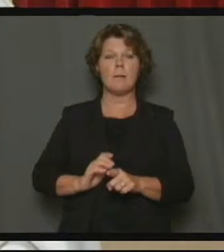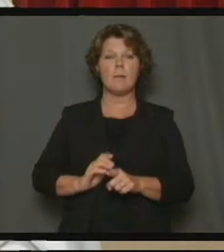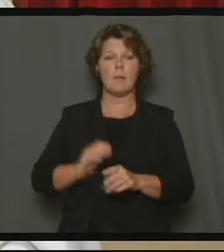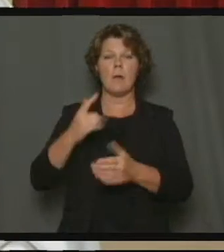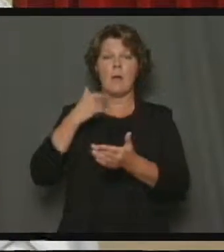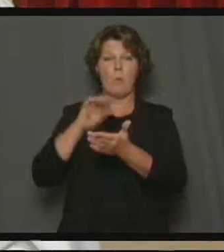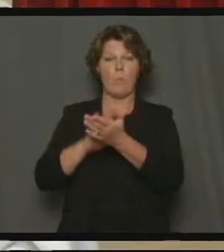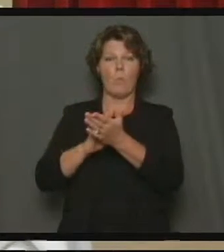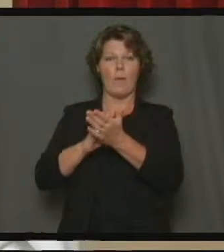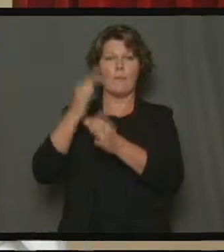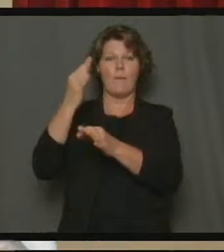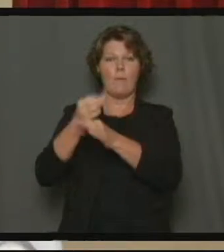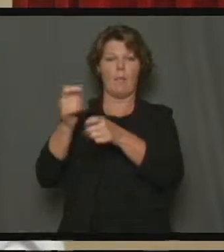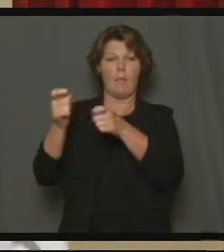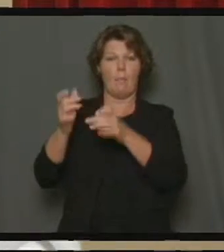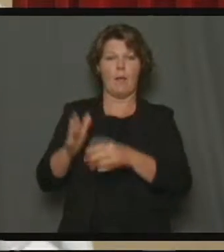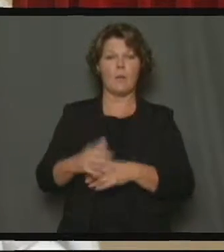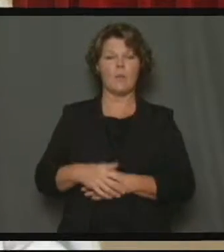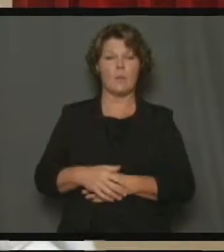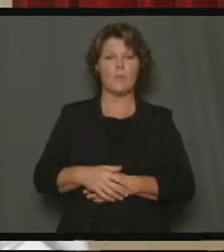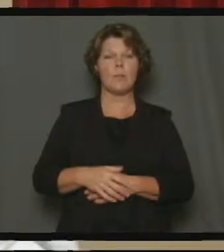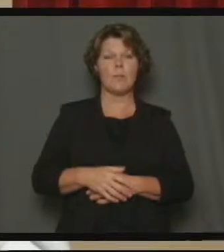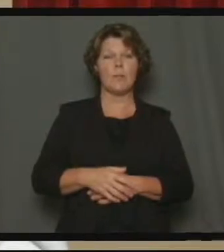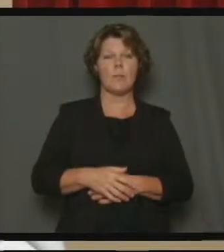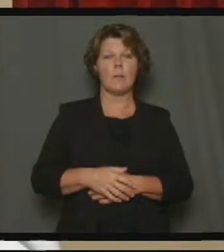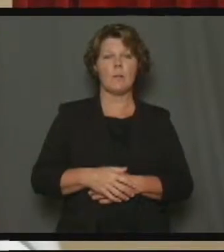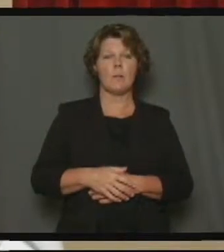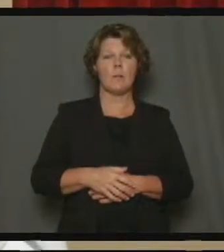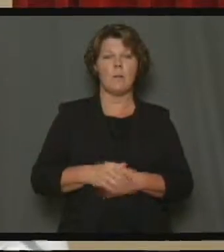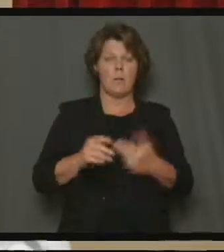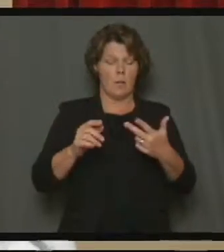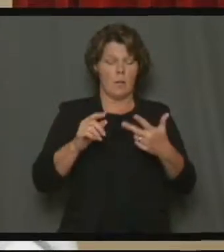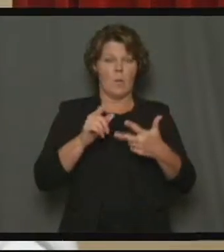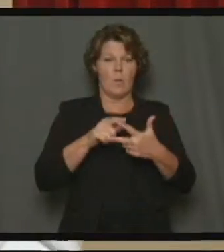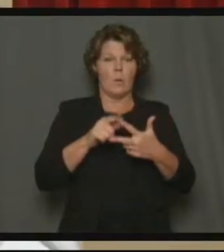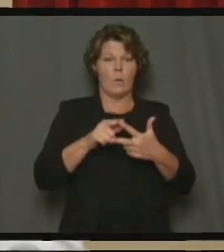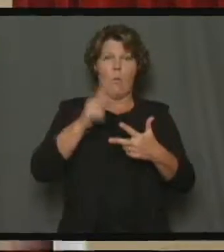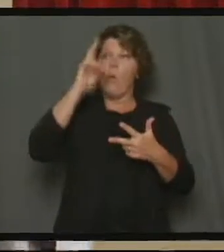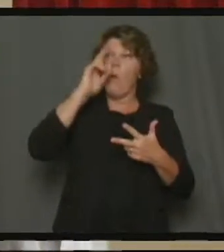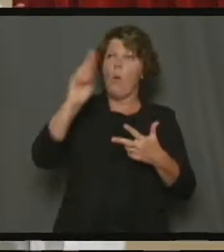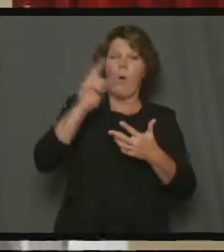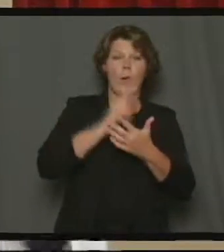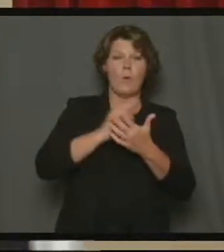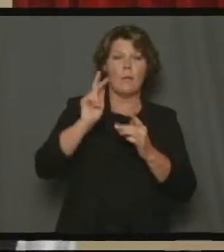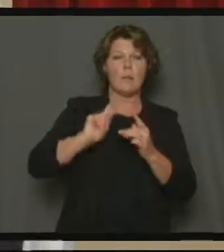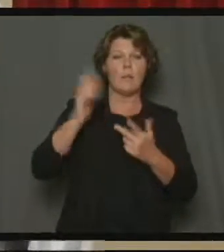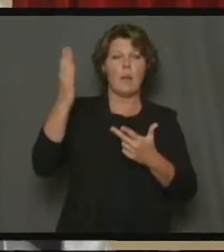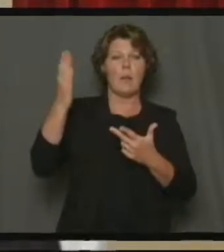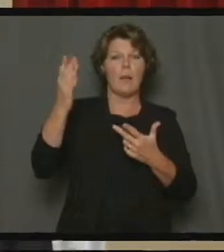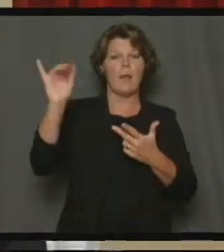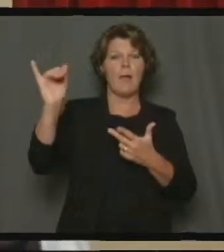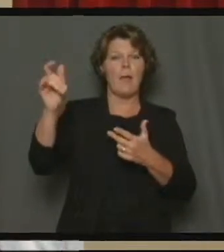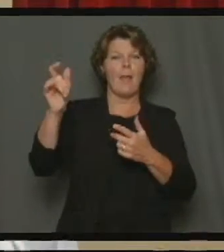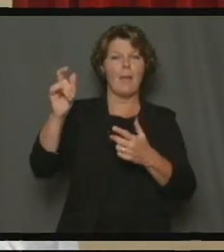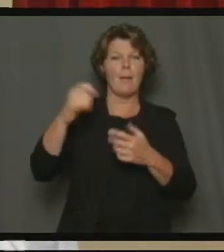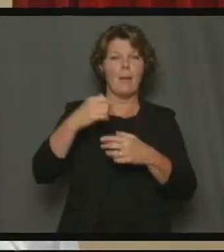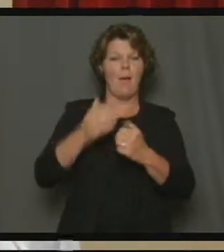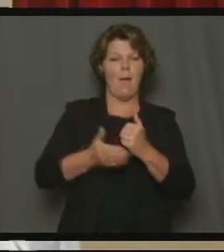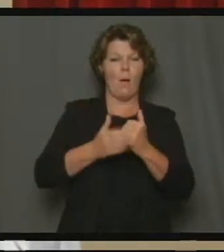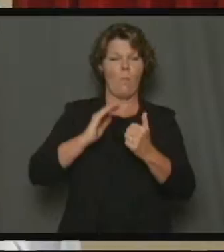managers. So the second kind of honoring the saints is that they strengthen our